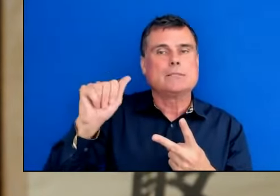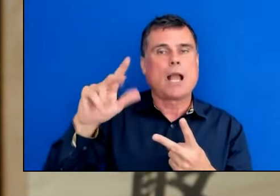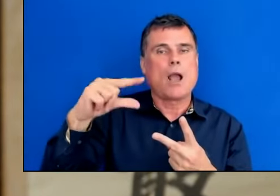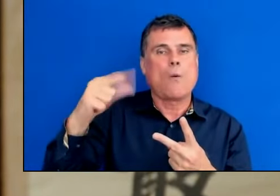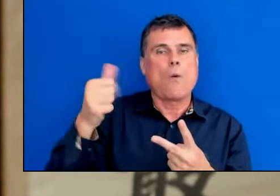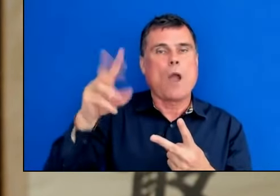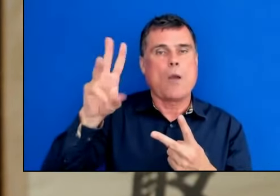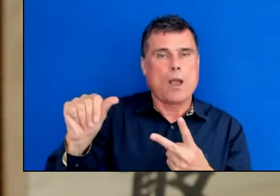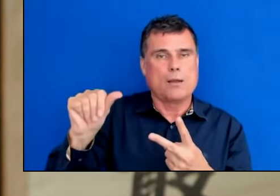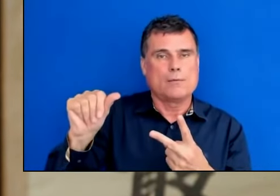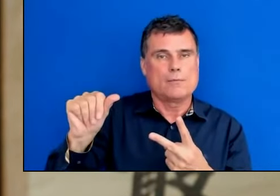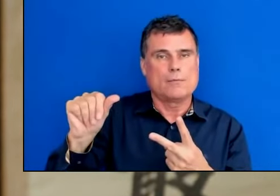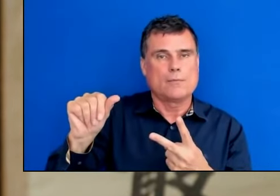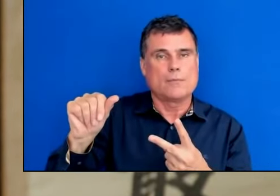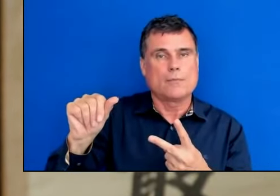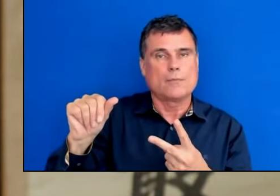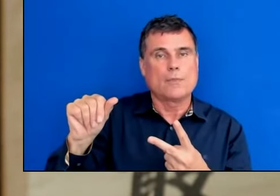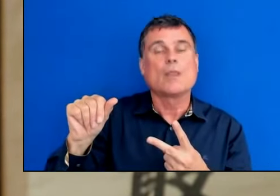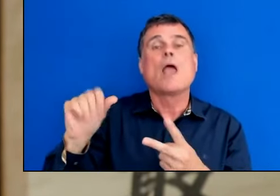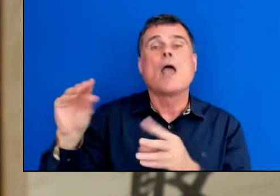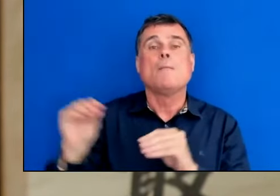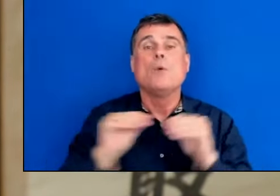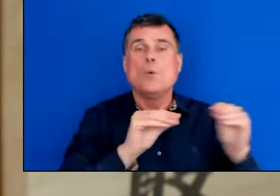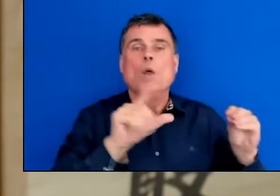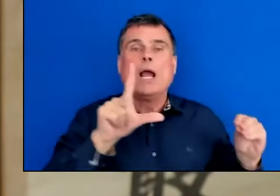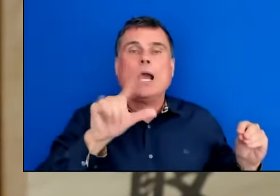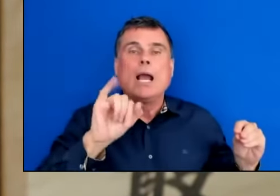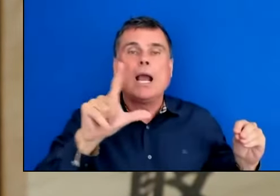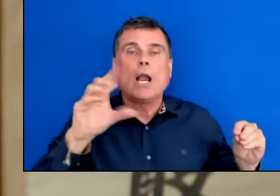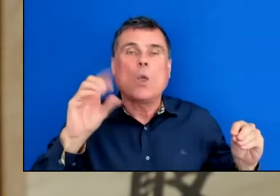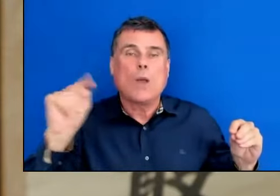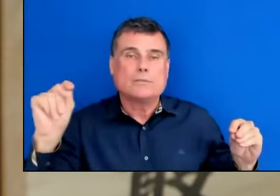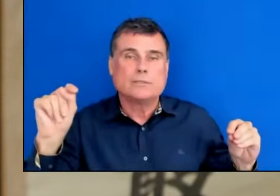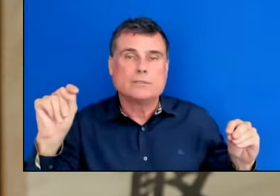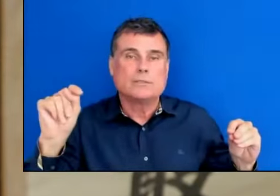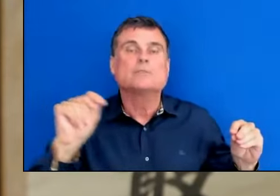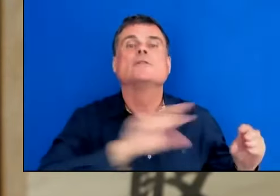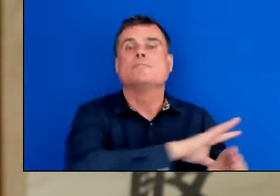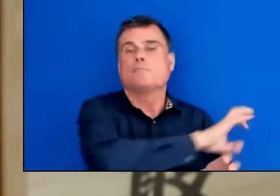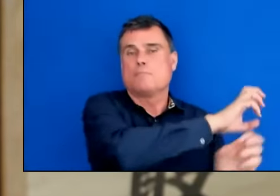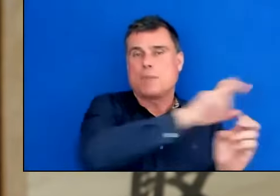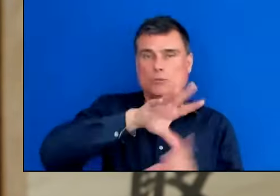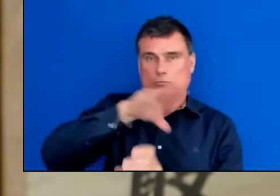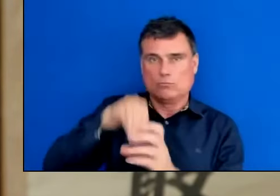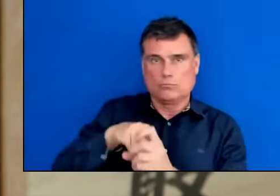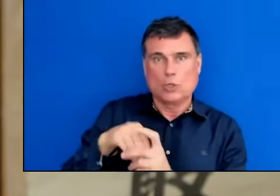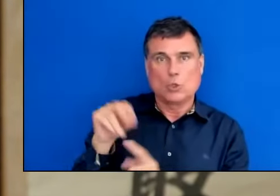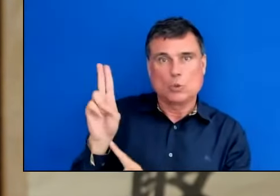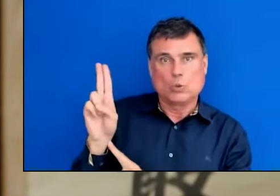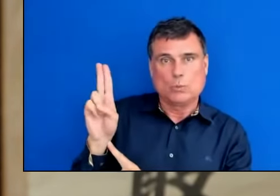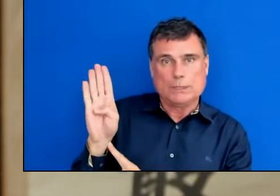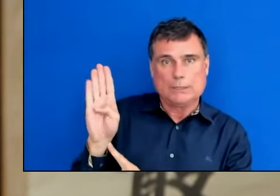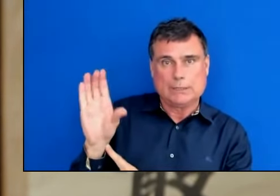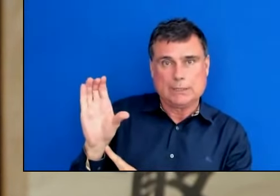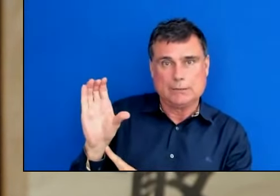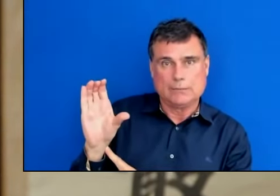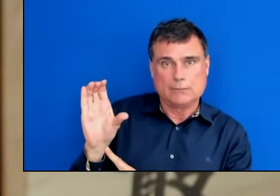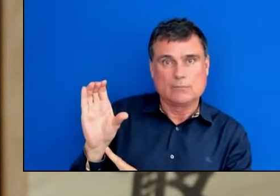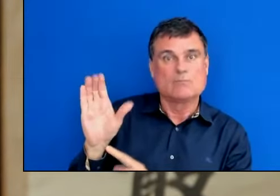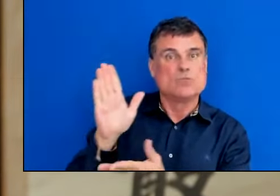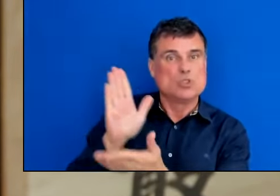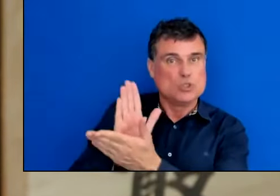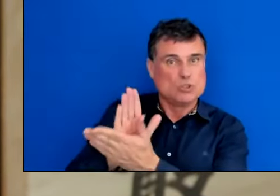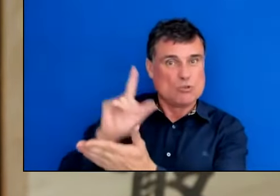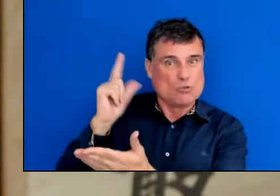camp in East Lillooet. Upon his return, he entered UBC and graduated medical school in